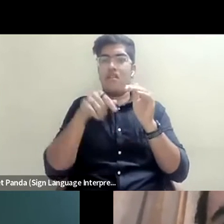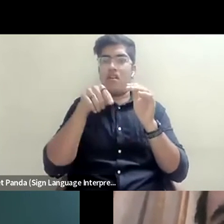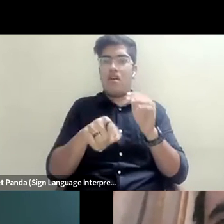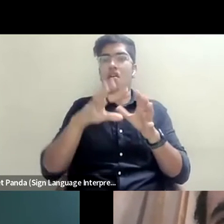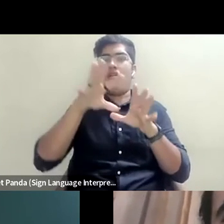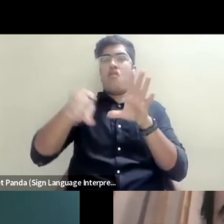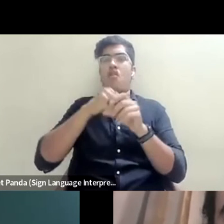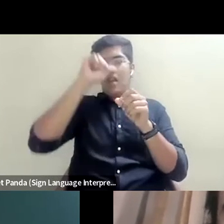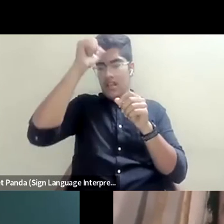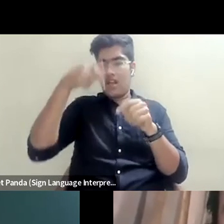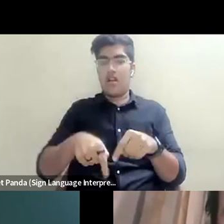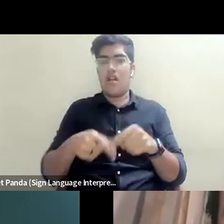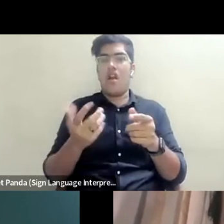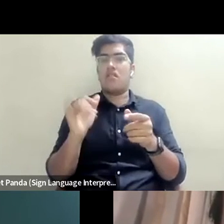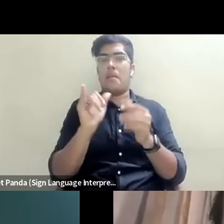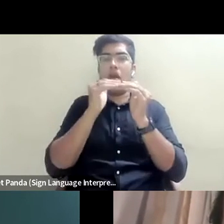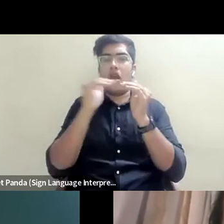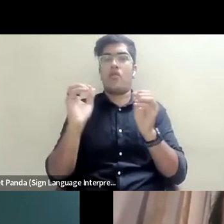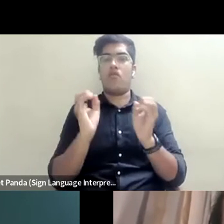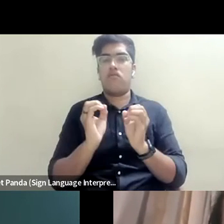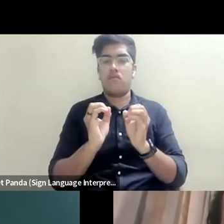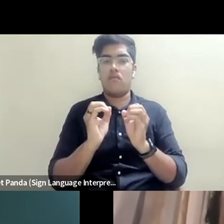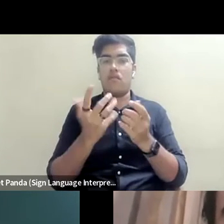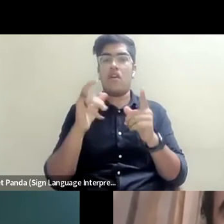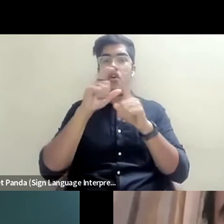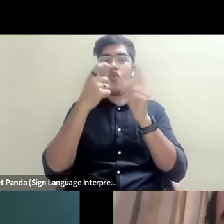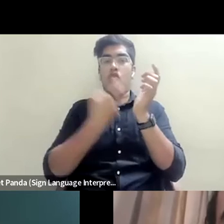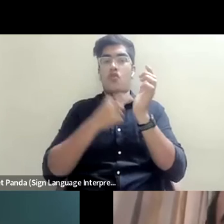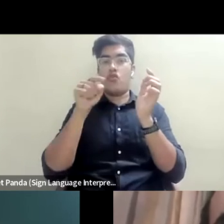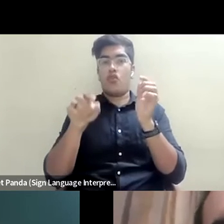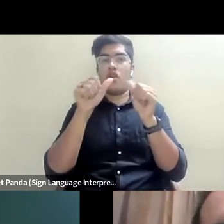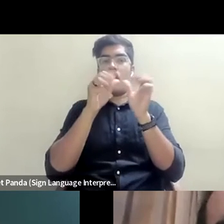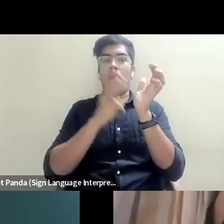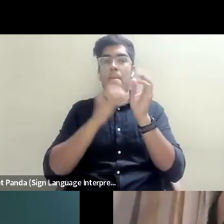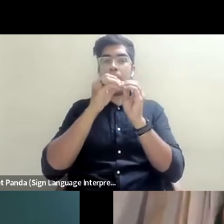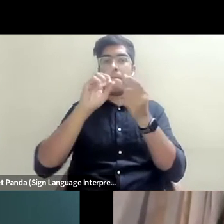And I remember Dr. Ambedkar's memorable words